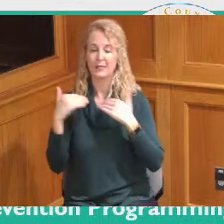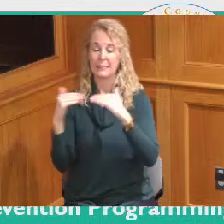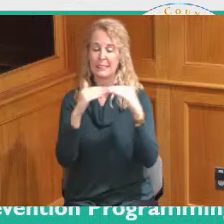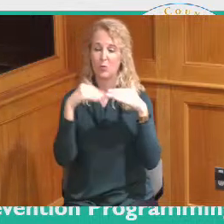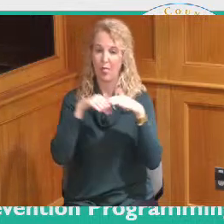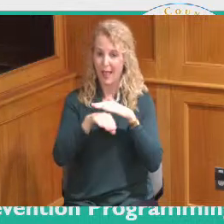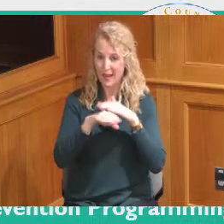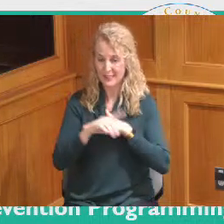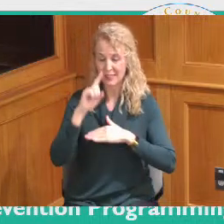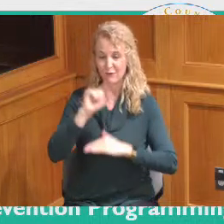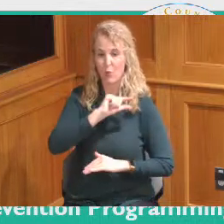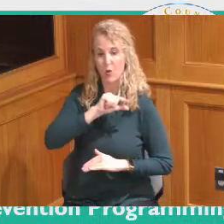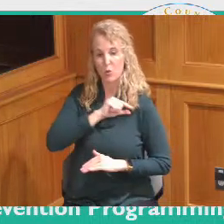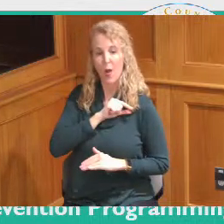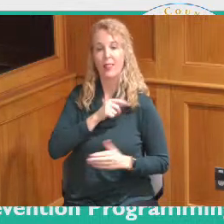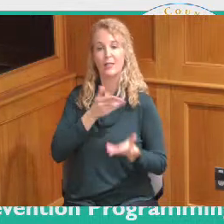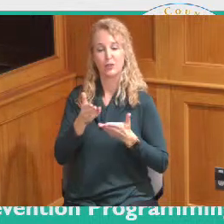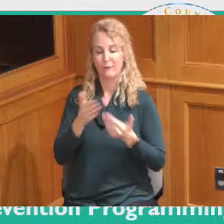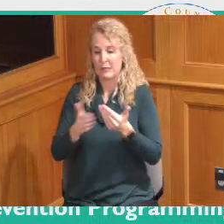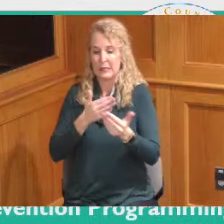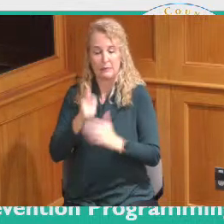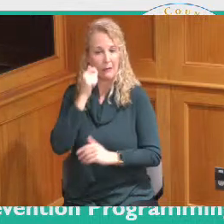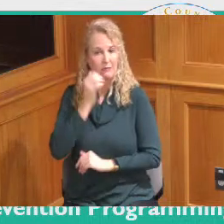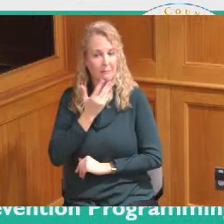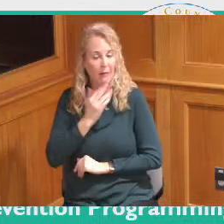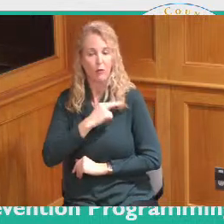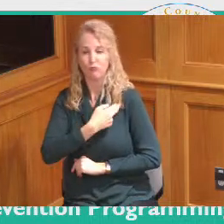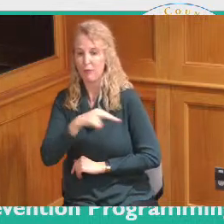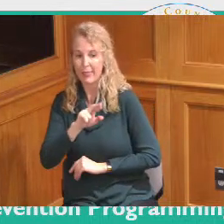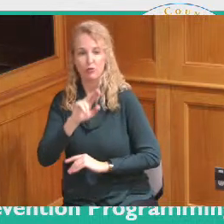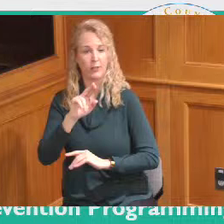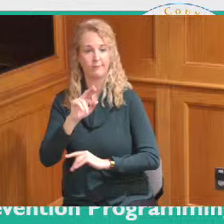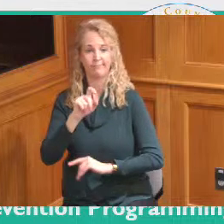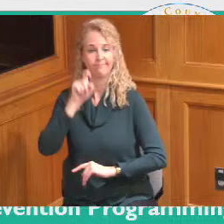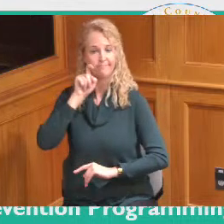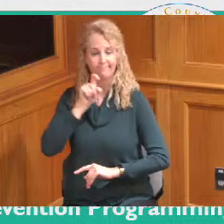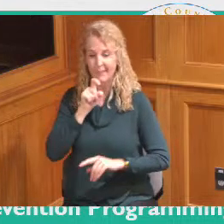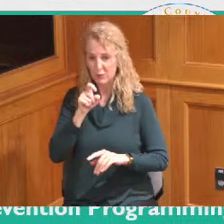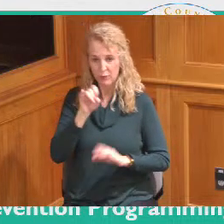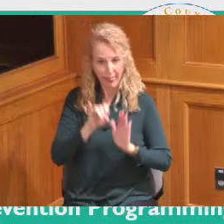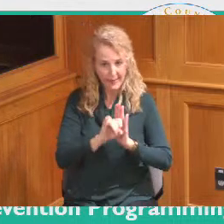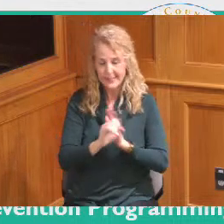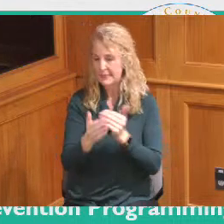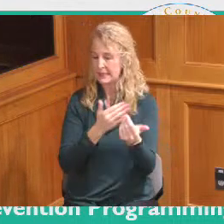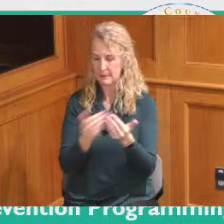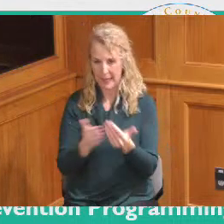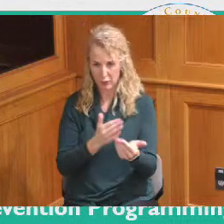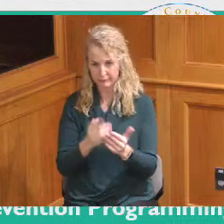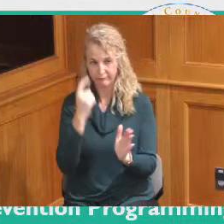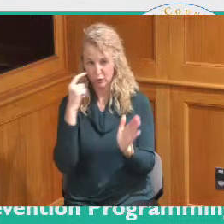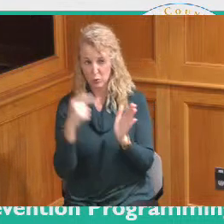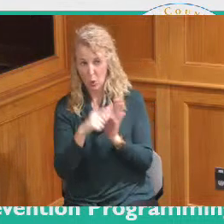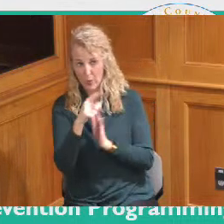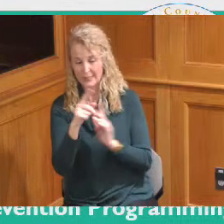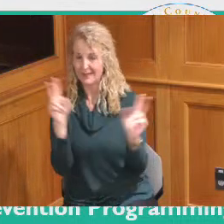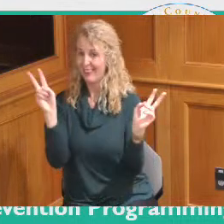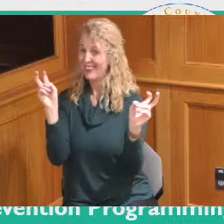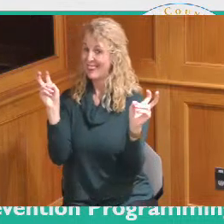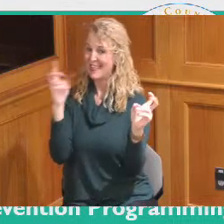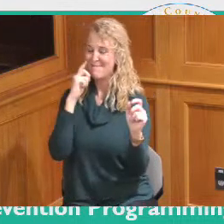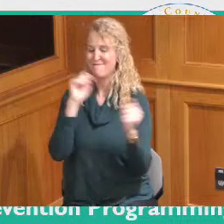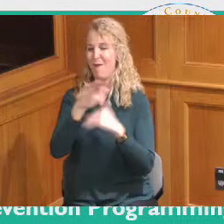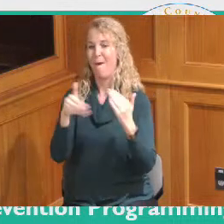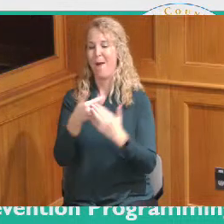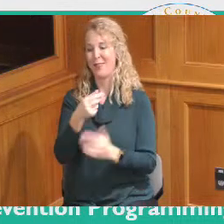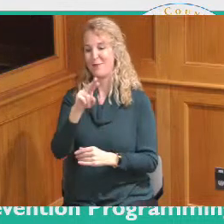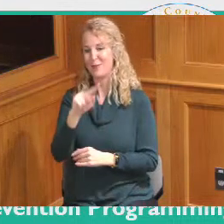services regardless of race, religion, national origin, gender identity, or sexual orientation. You will notice a bit of a theme with a lot of the awards that